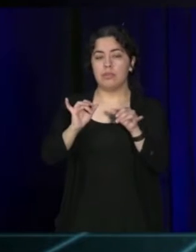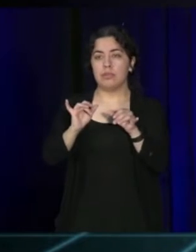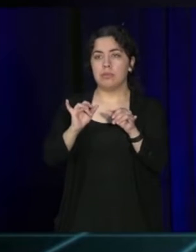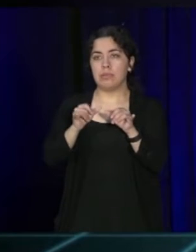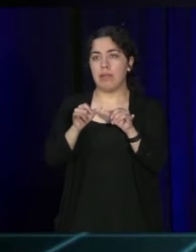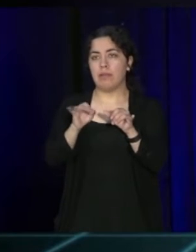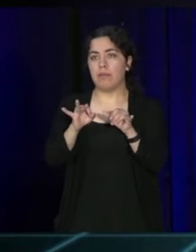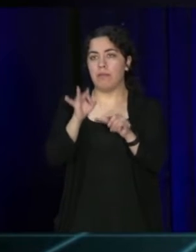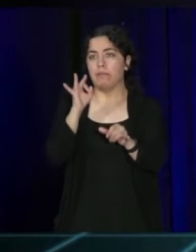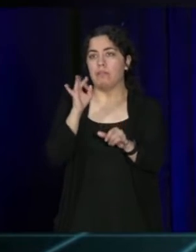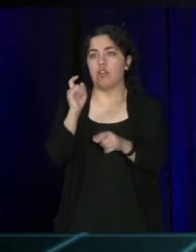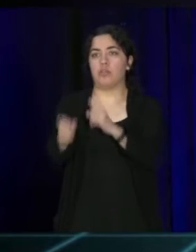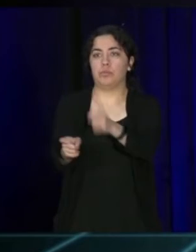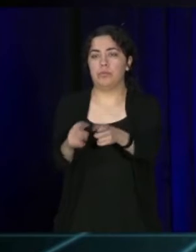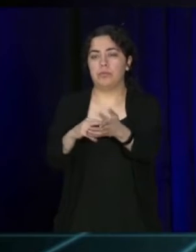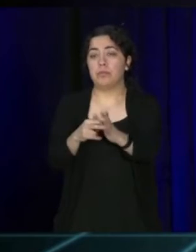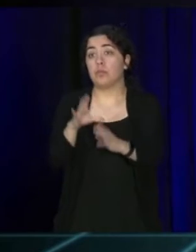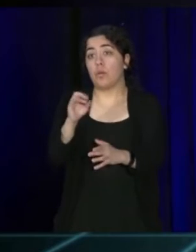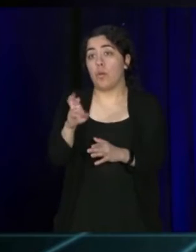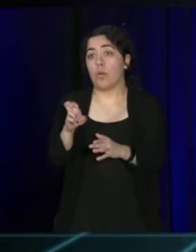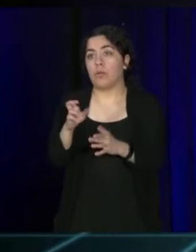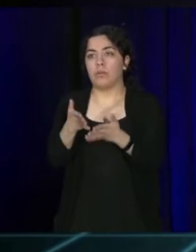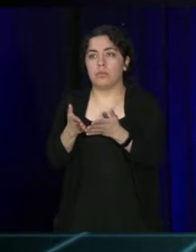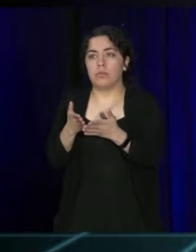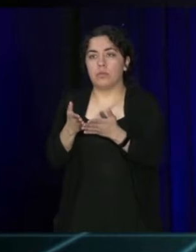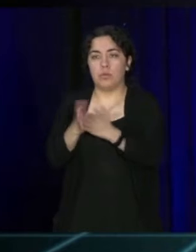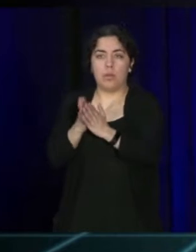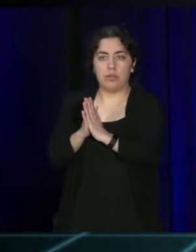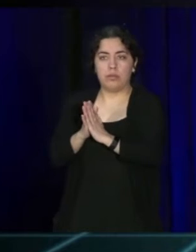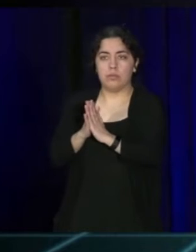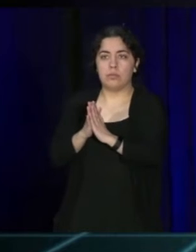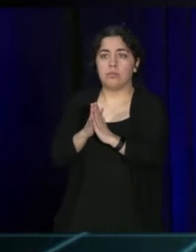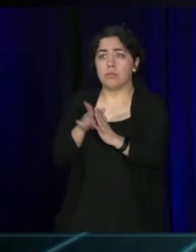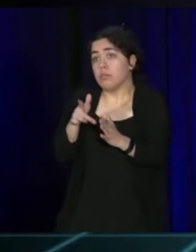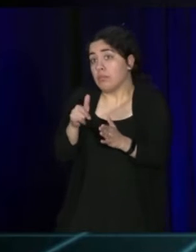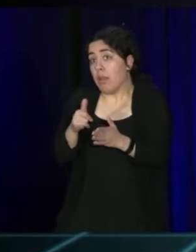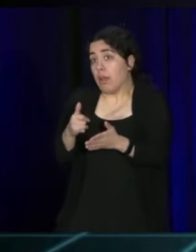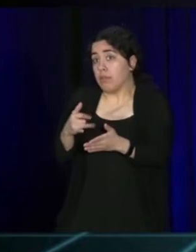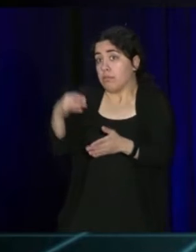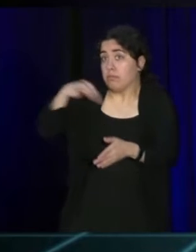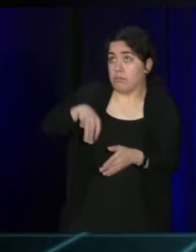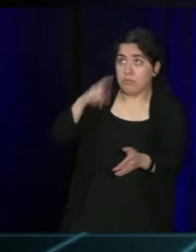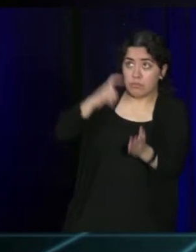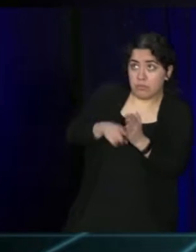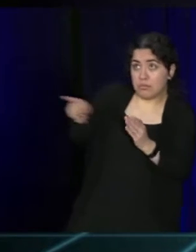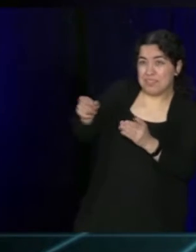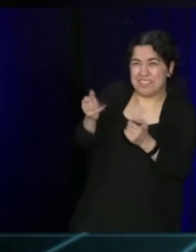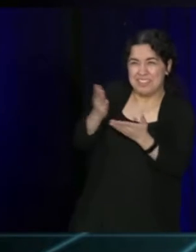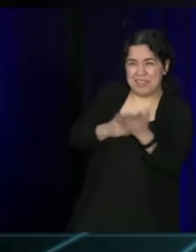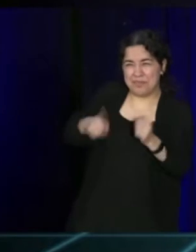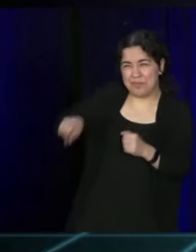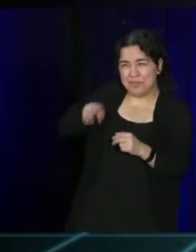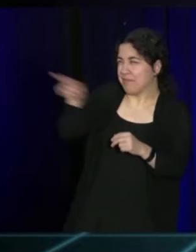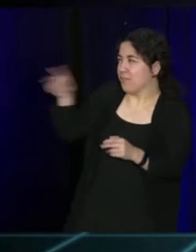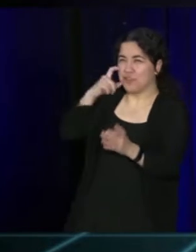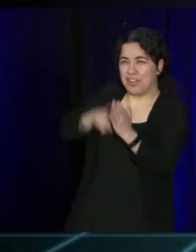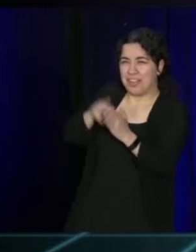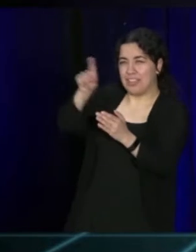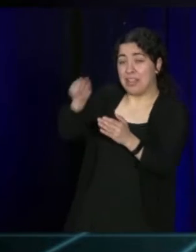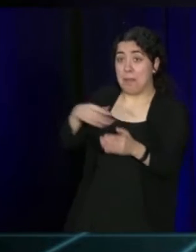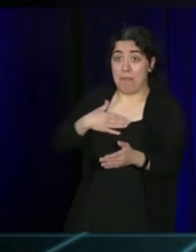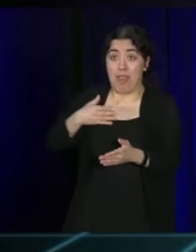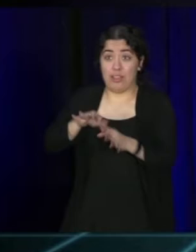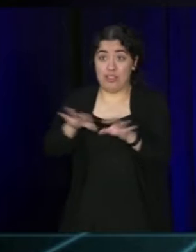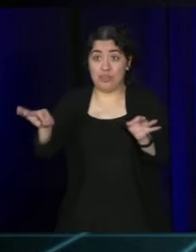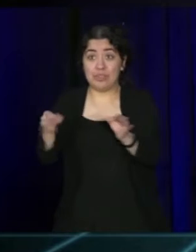specifically. And I find this super helpful because you can see some known folks that you've seen before. And I've got a finance degree that I've never